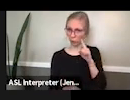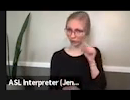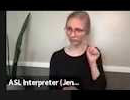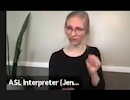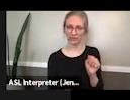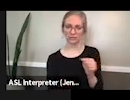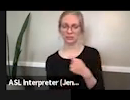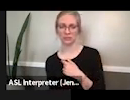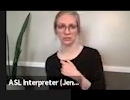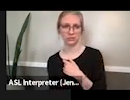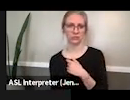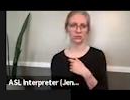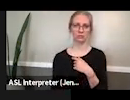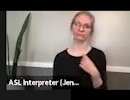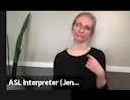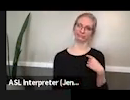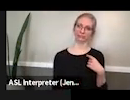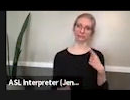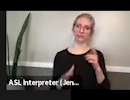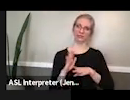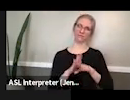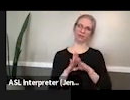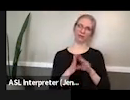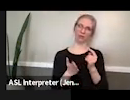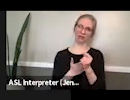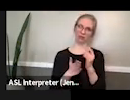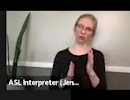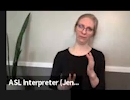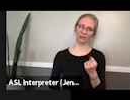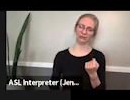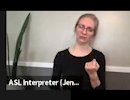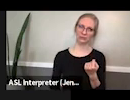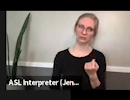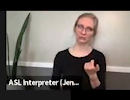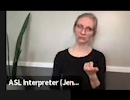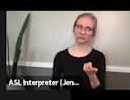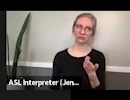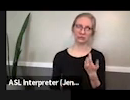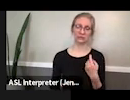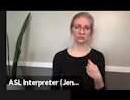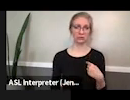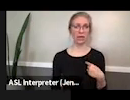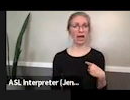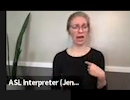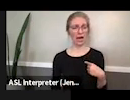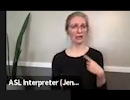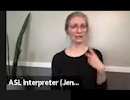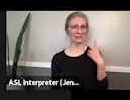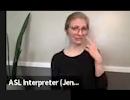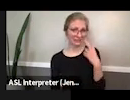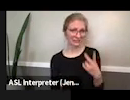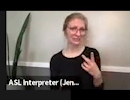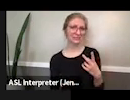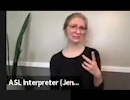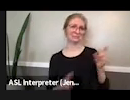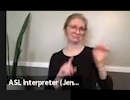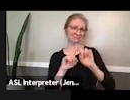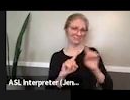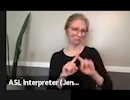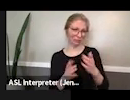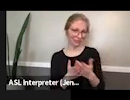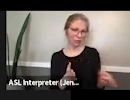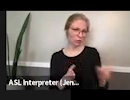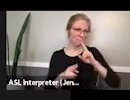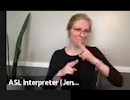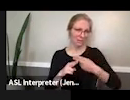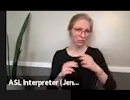this, being a developmental therapist, I see all the things that you talked about